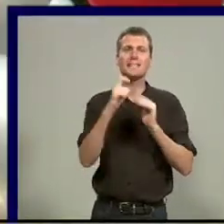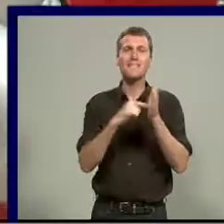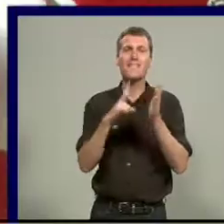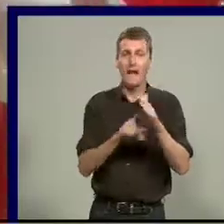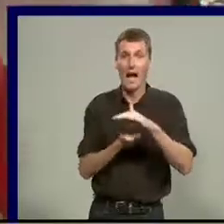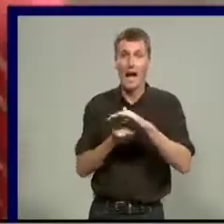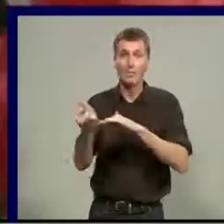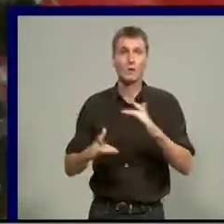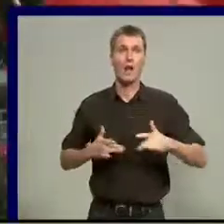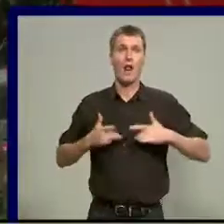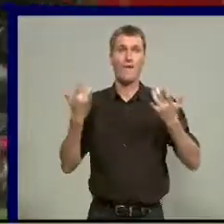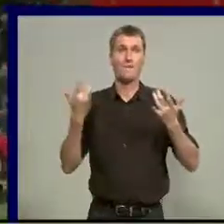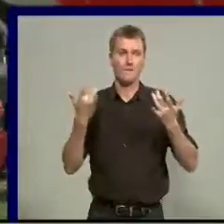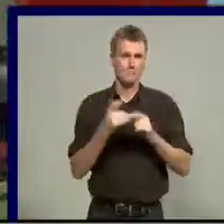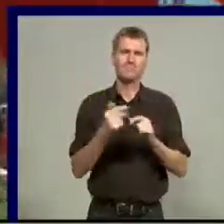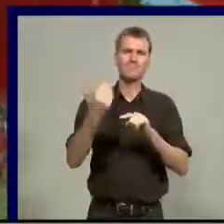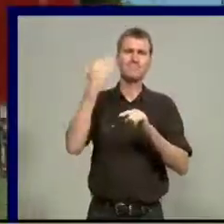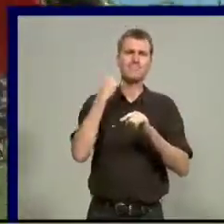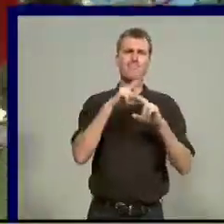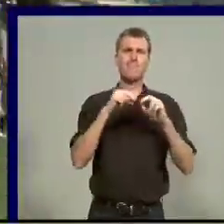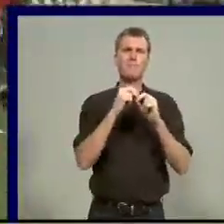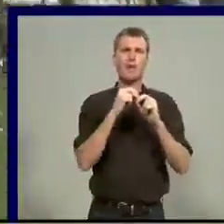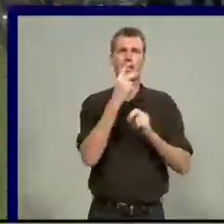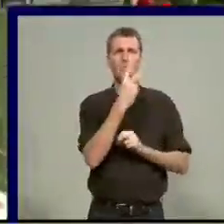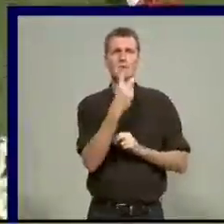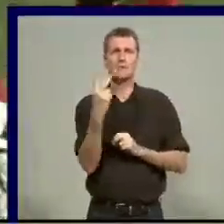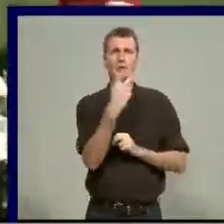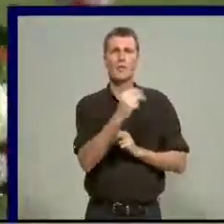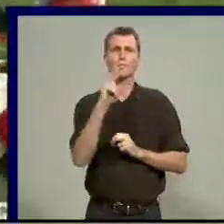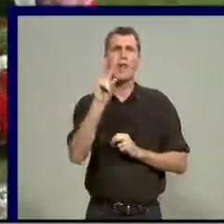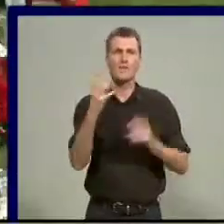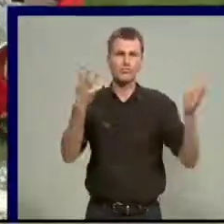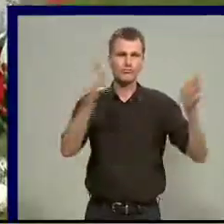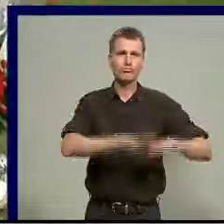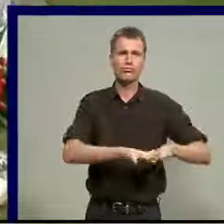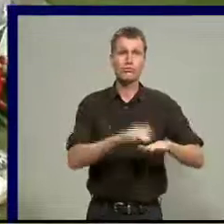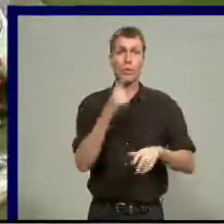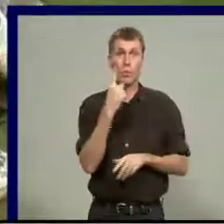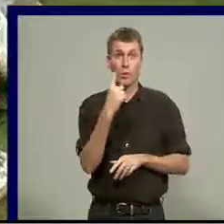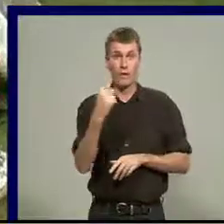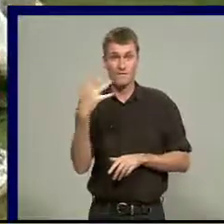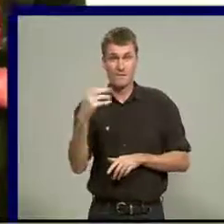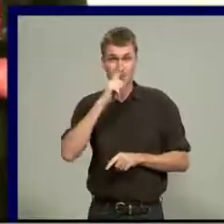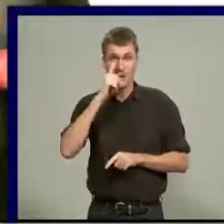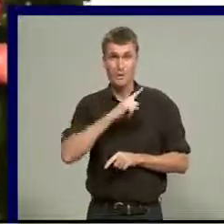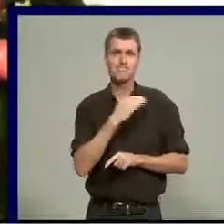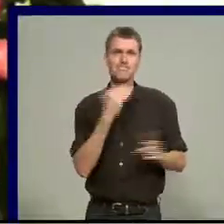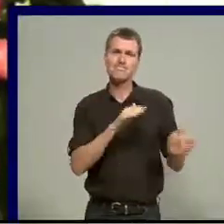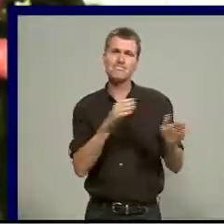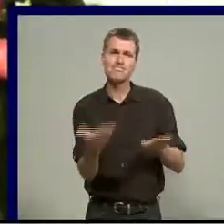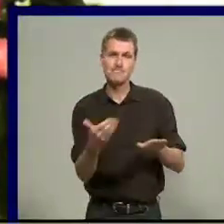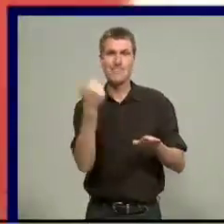alive after it collapsed on February 22nd, 2011, killing 115 people, 16 of those